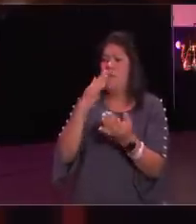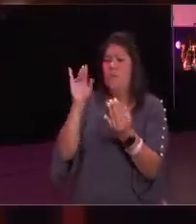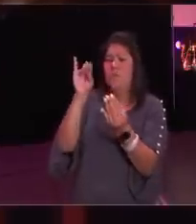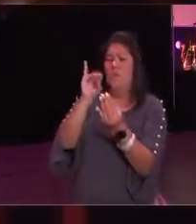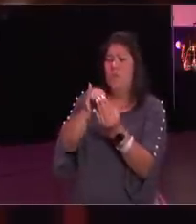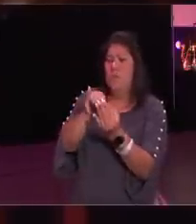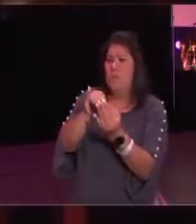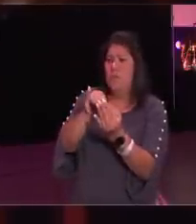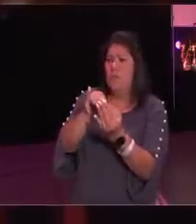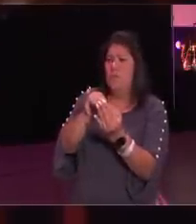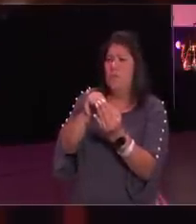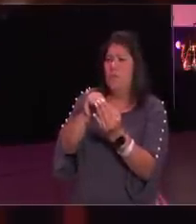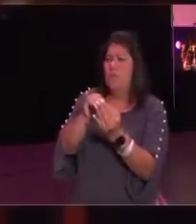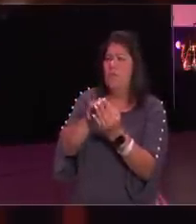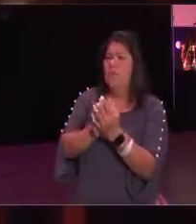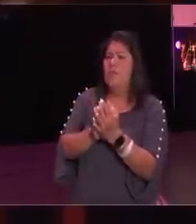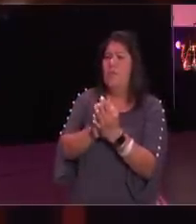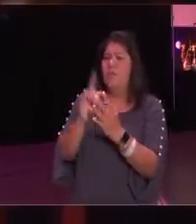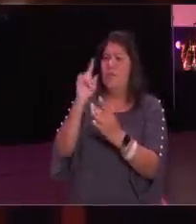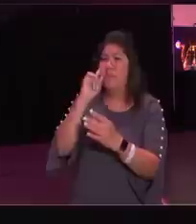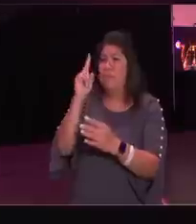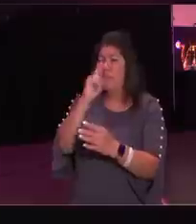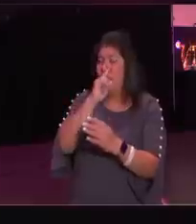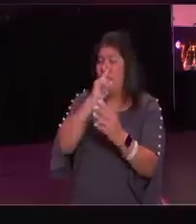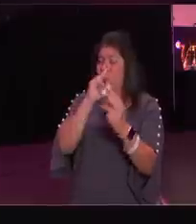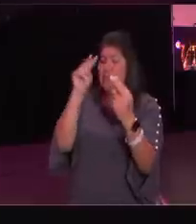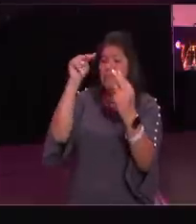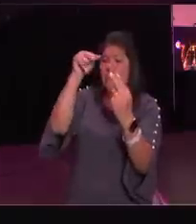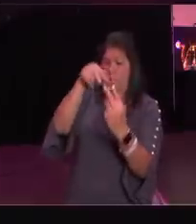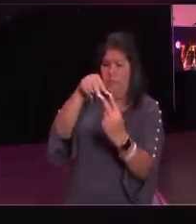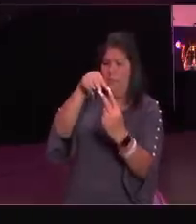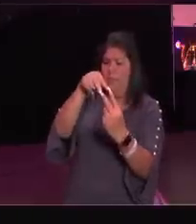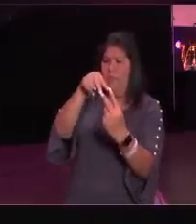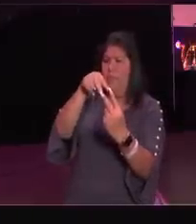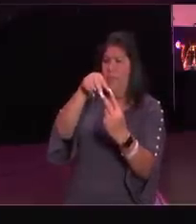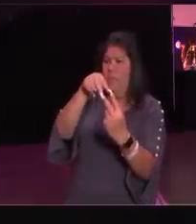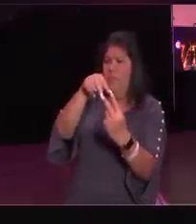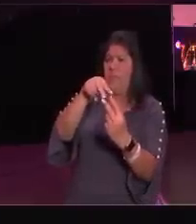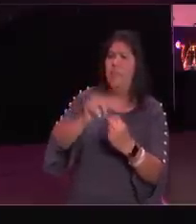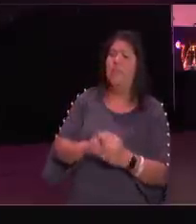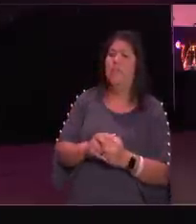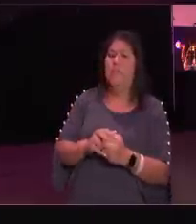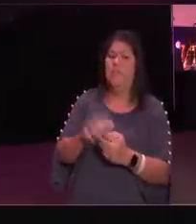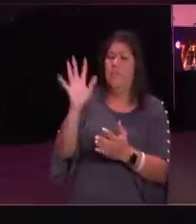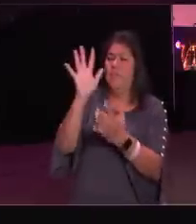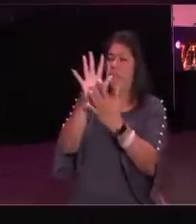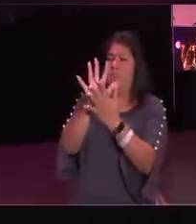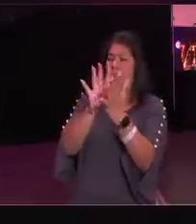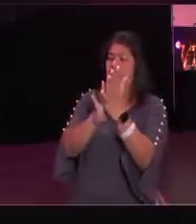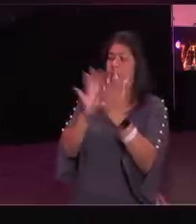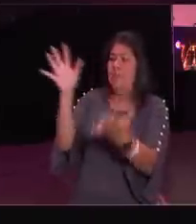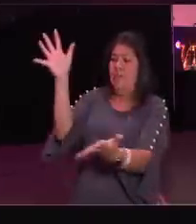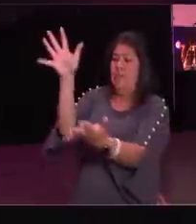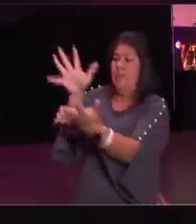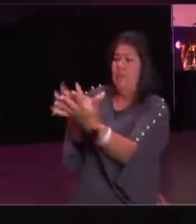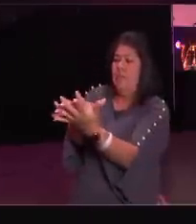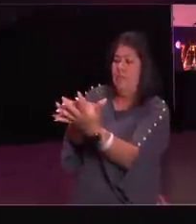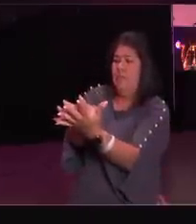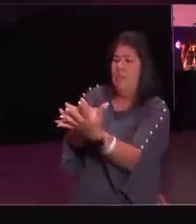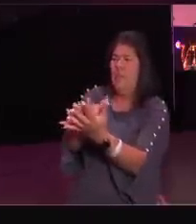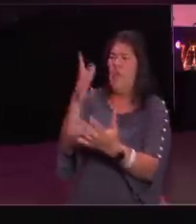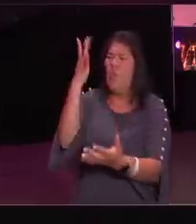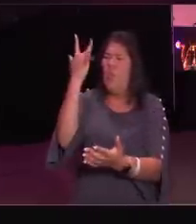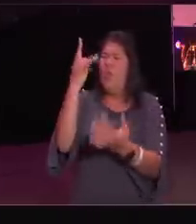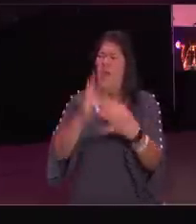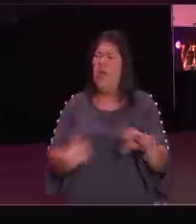his mouth, his eyes on his eyes, and his hands on his hands. Why